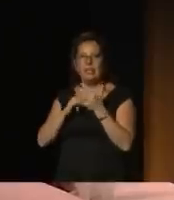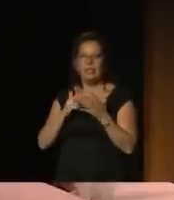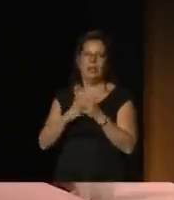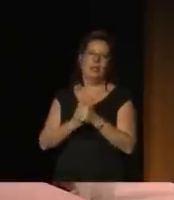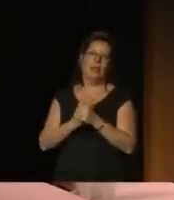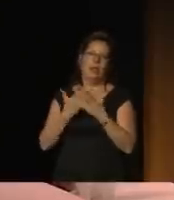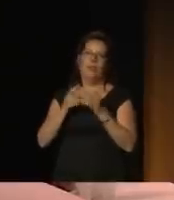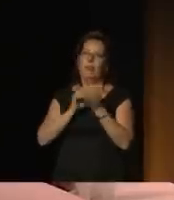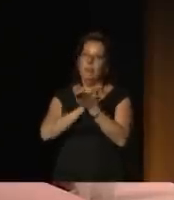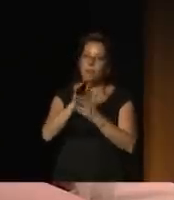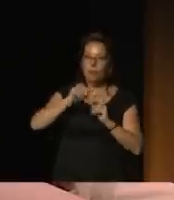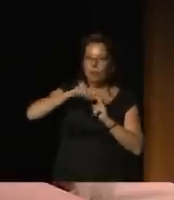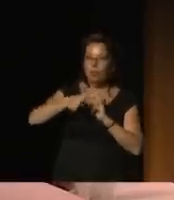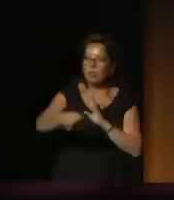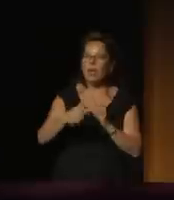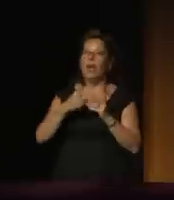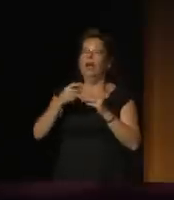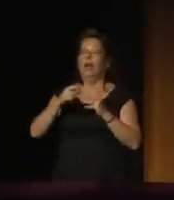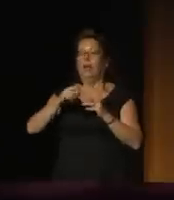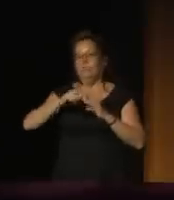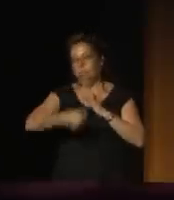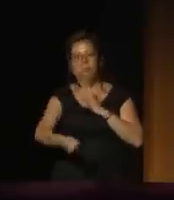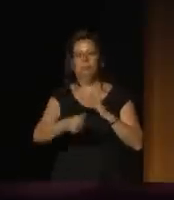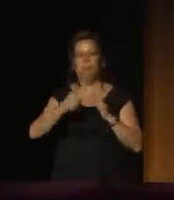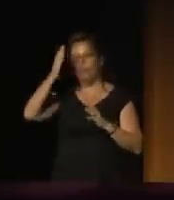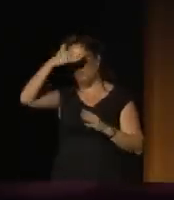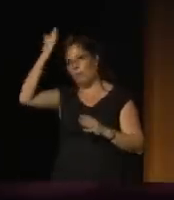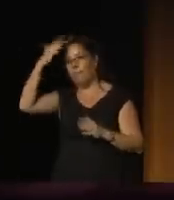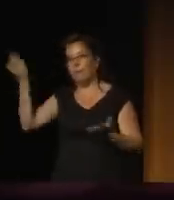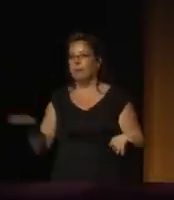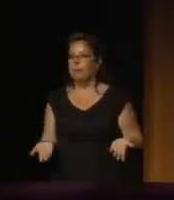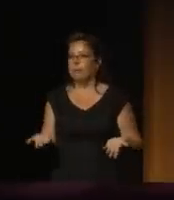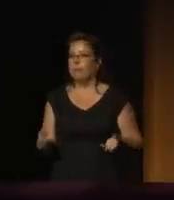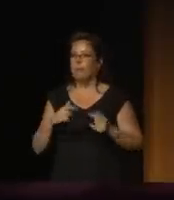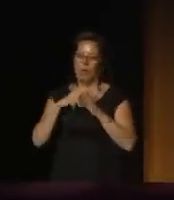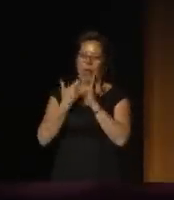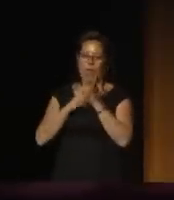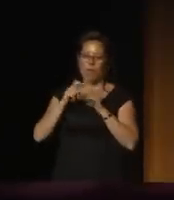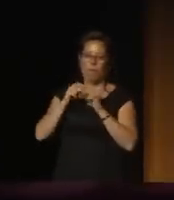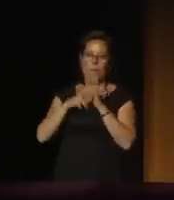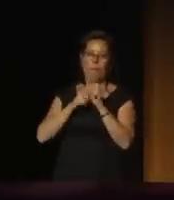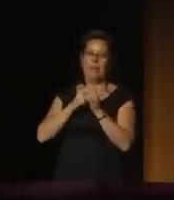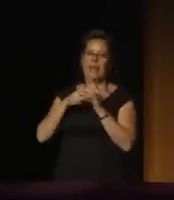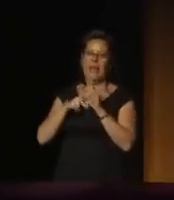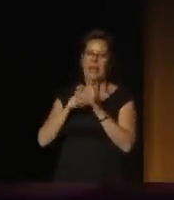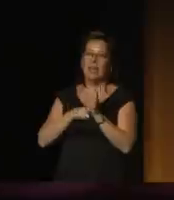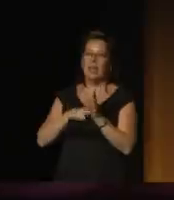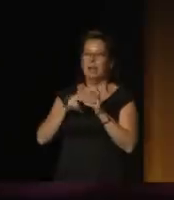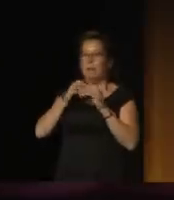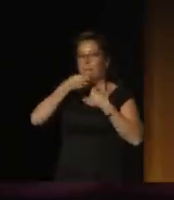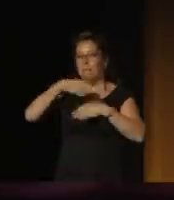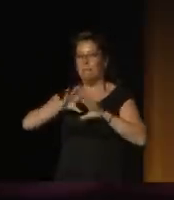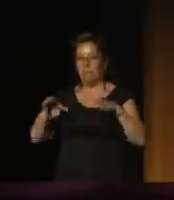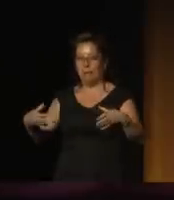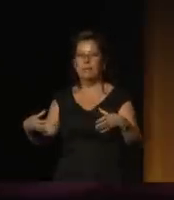then ultimately you get Donald Trump. And the Republican Party since... take the 1960 election is where